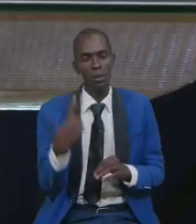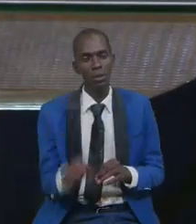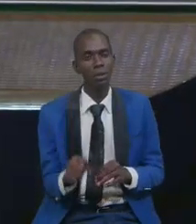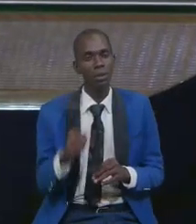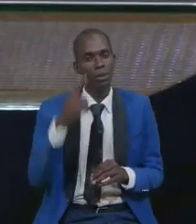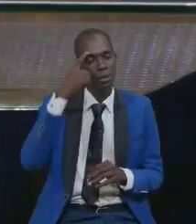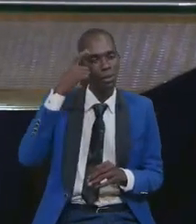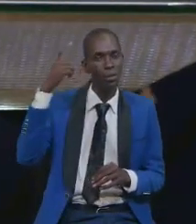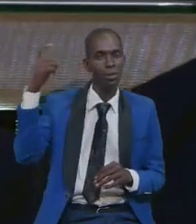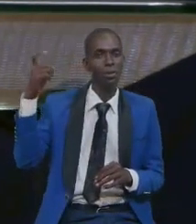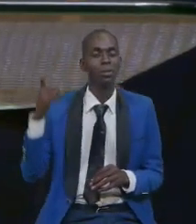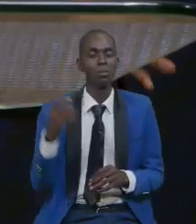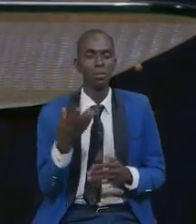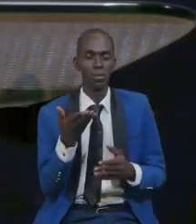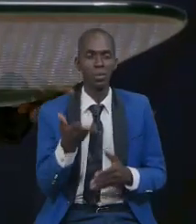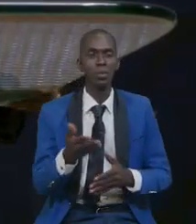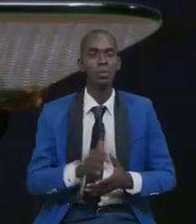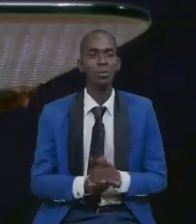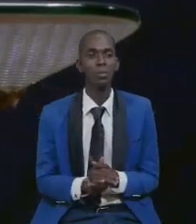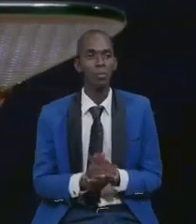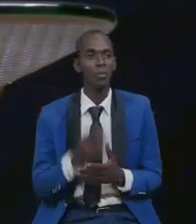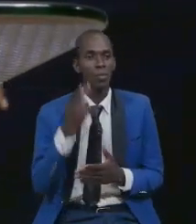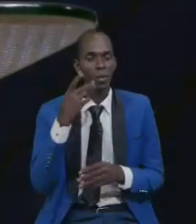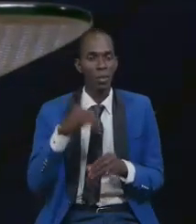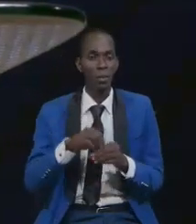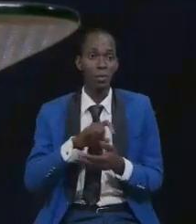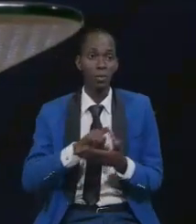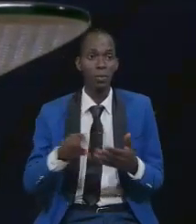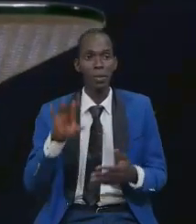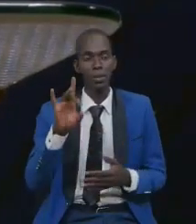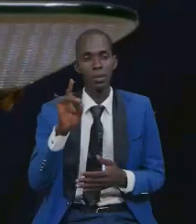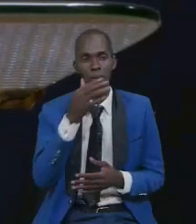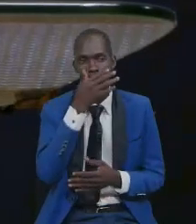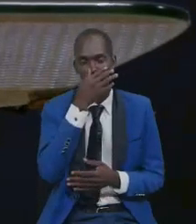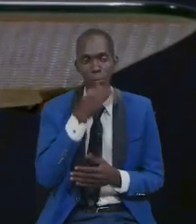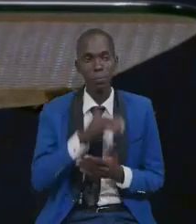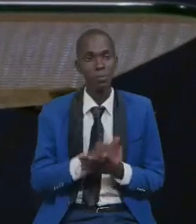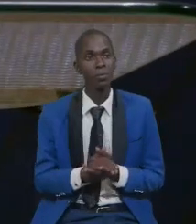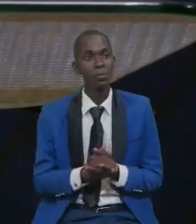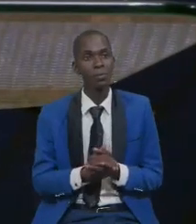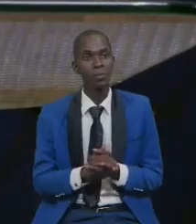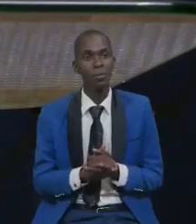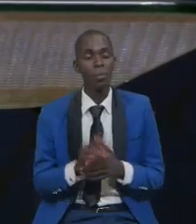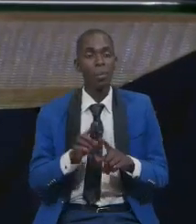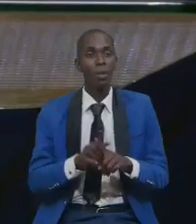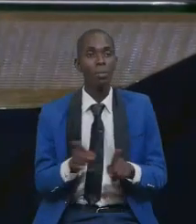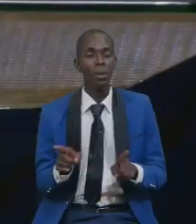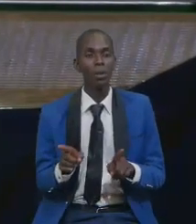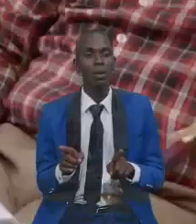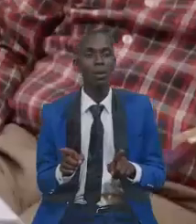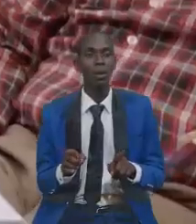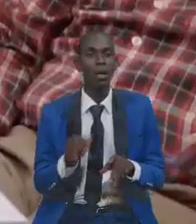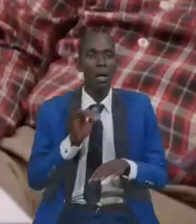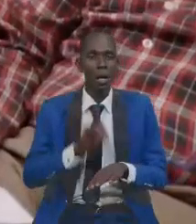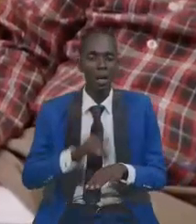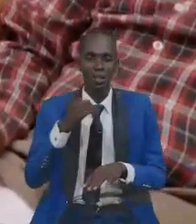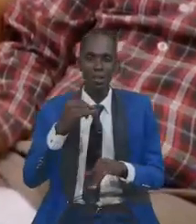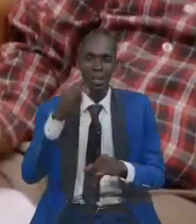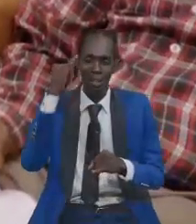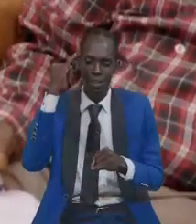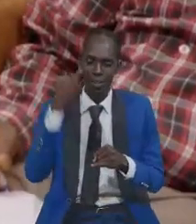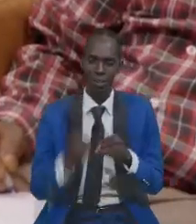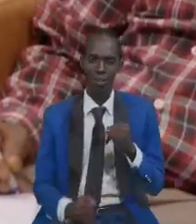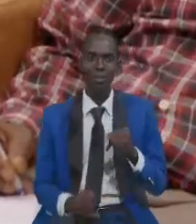the interpretation thereof. Look at verse 8. In verse 8, but at the